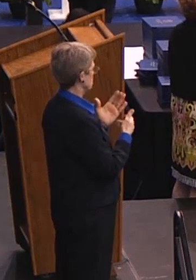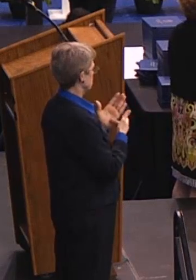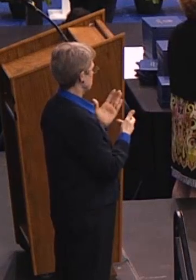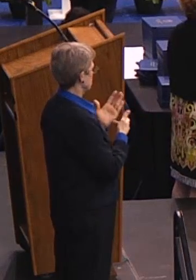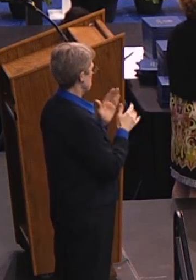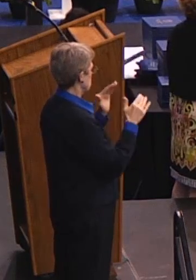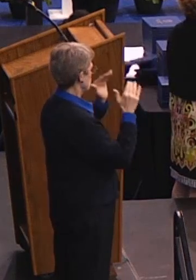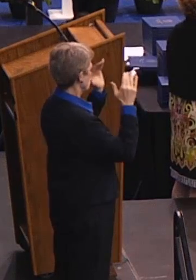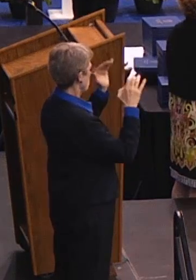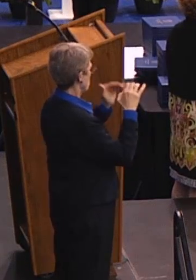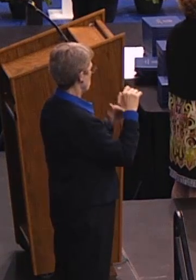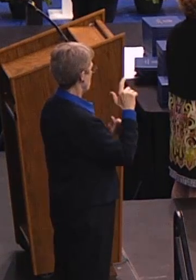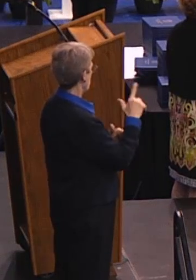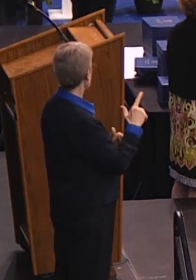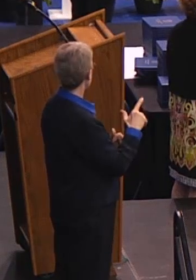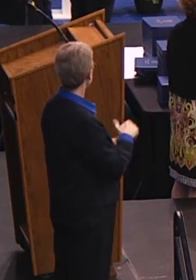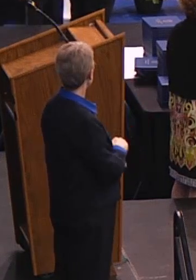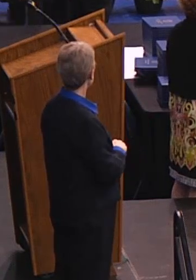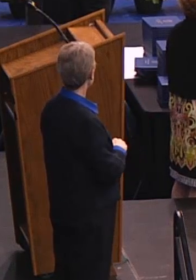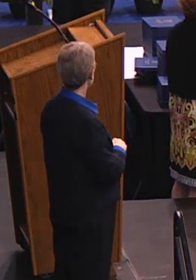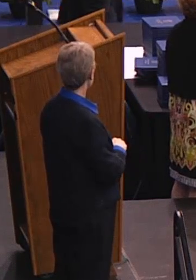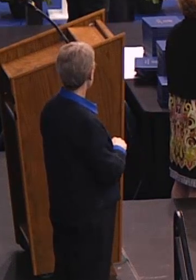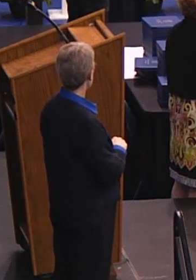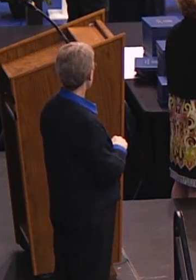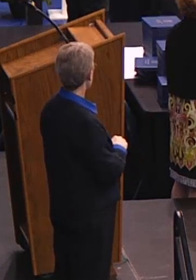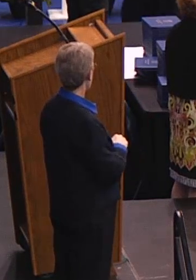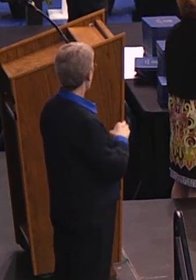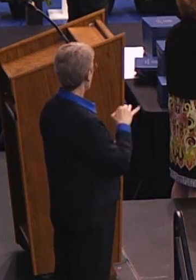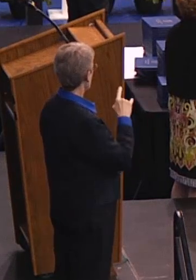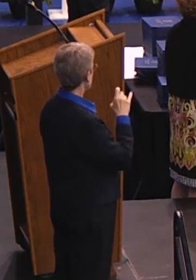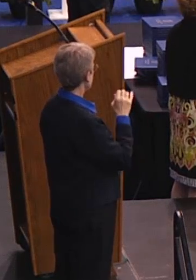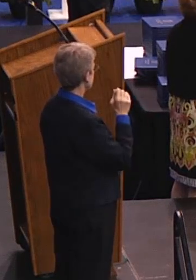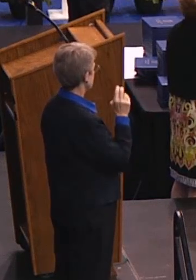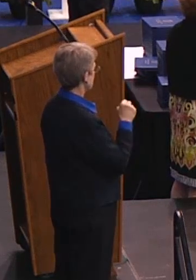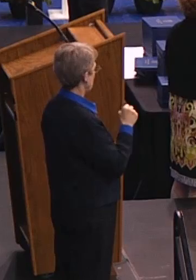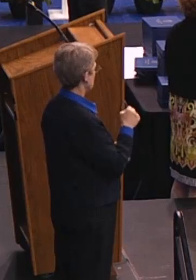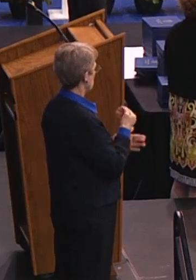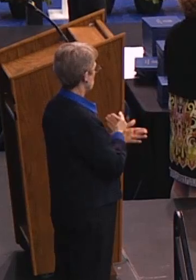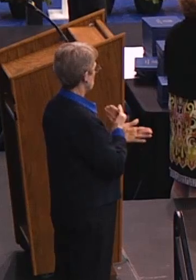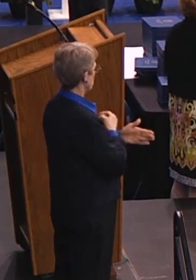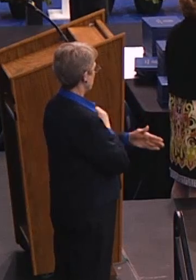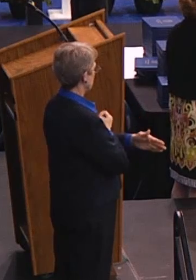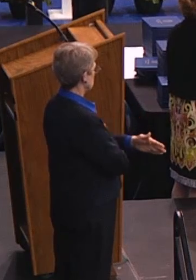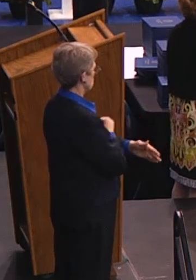Michael Ivan Wilson, Renewable Energy, summa cum laude.